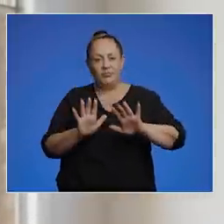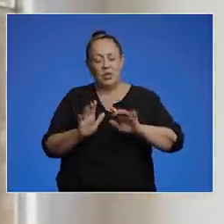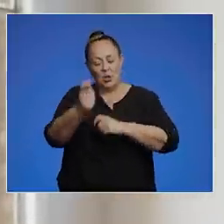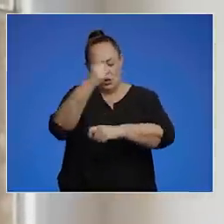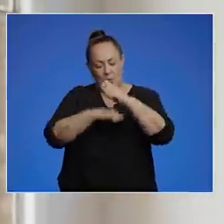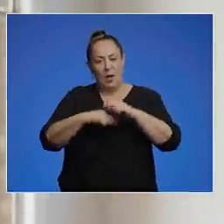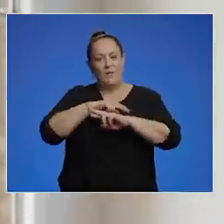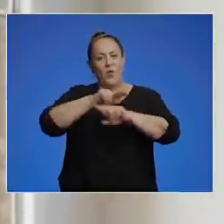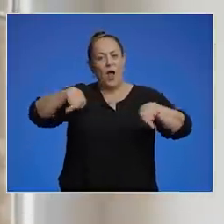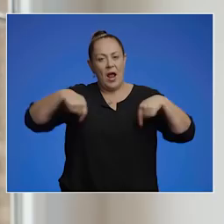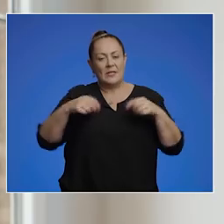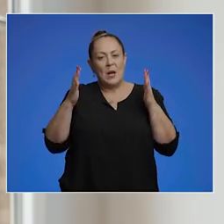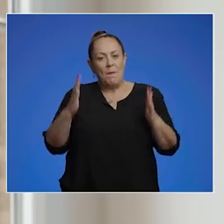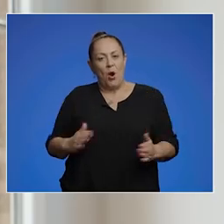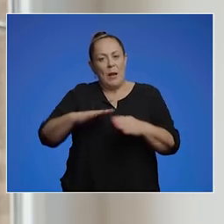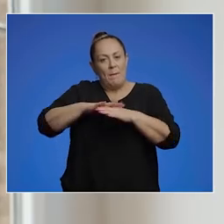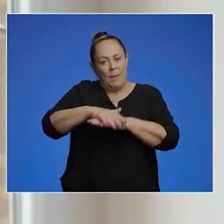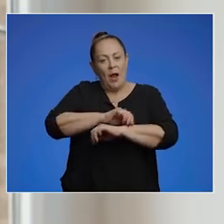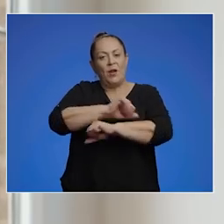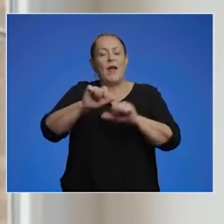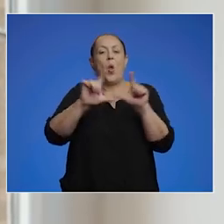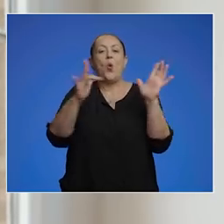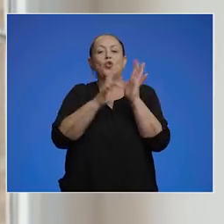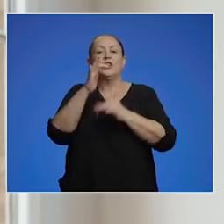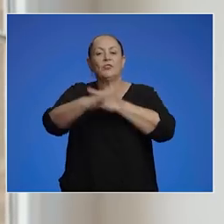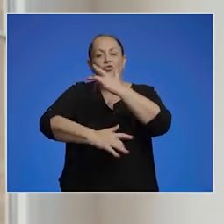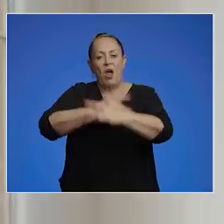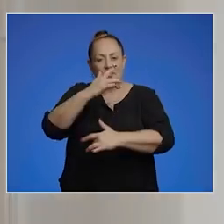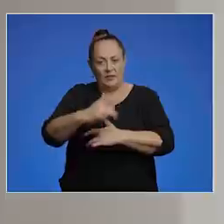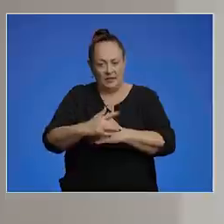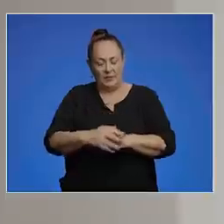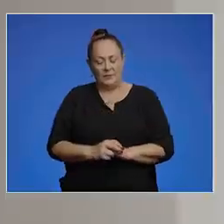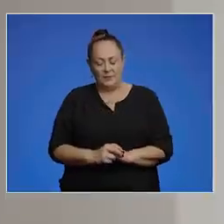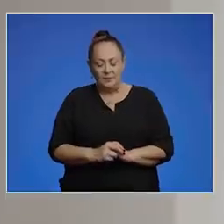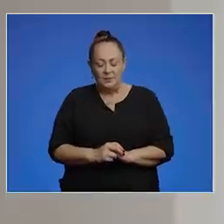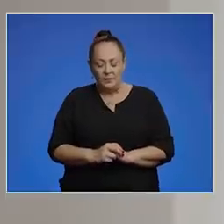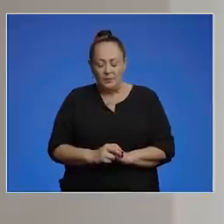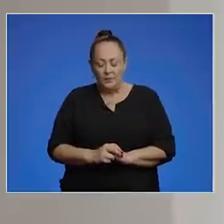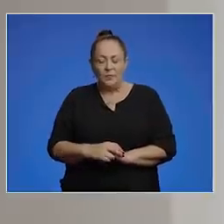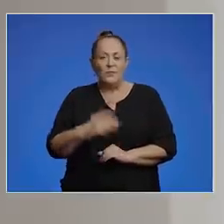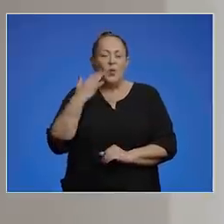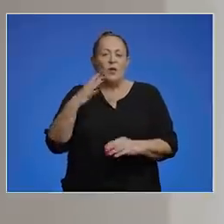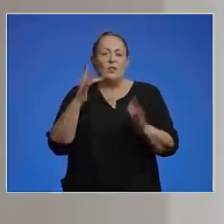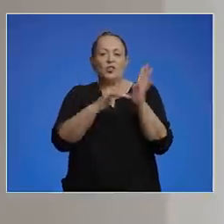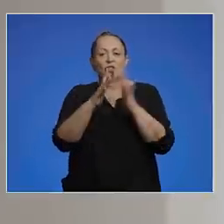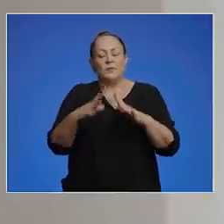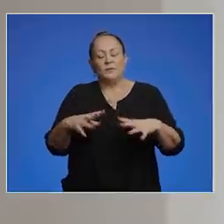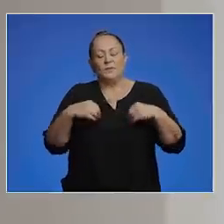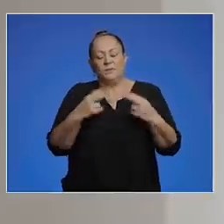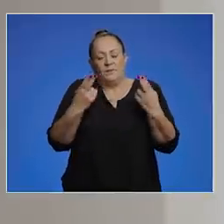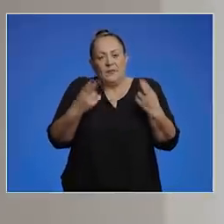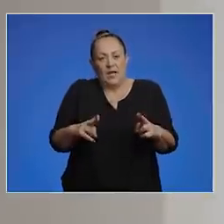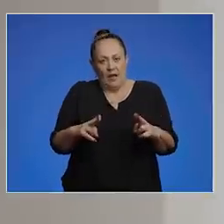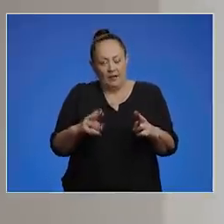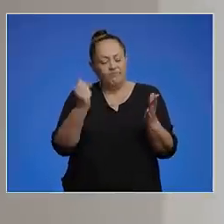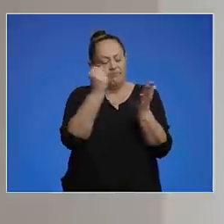the dewfall, so that they may become for us the body and blood of our Lord Jesus Christ. At the time he was betrayed and entered willingly